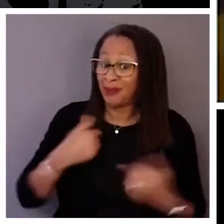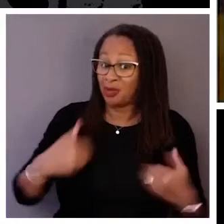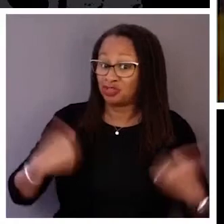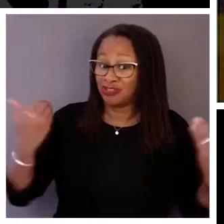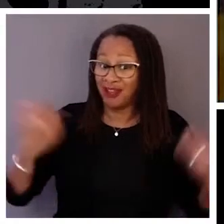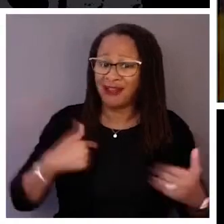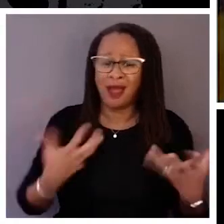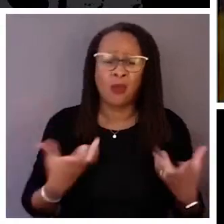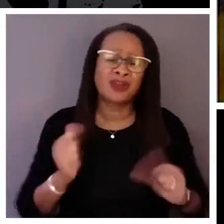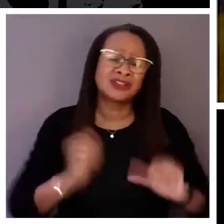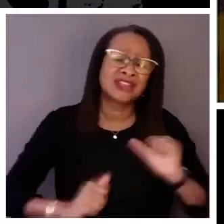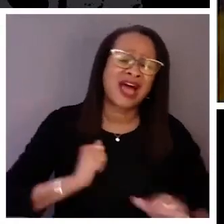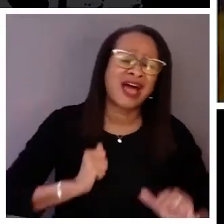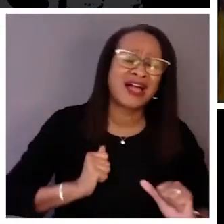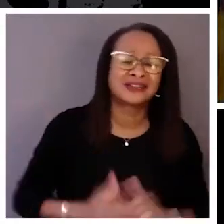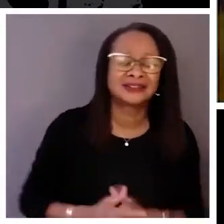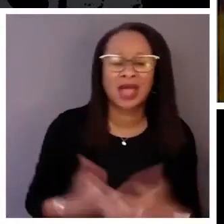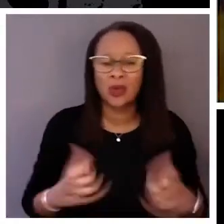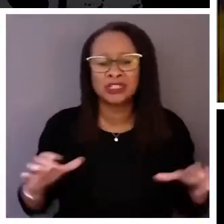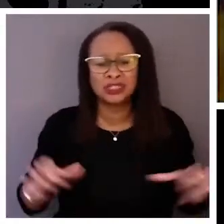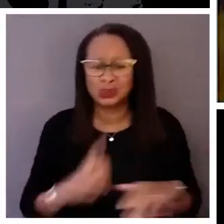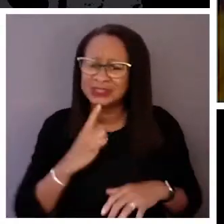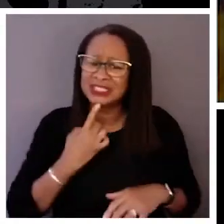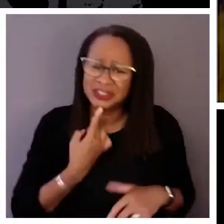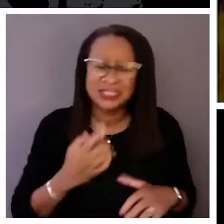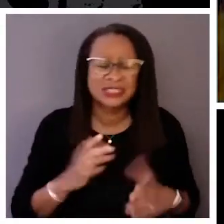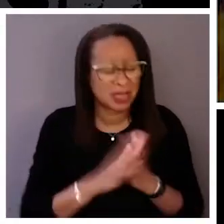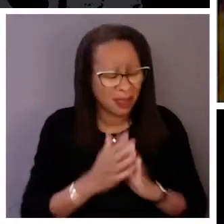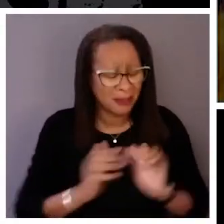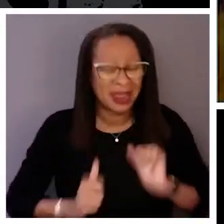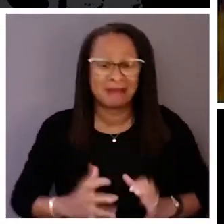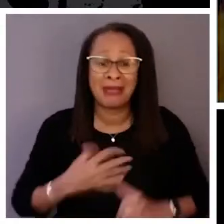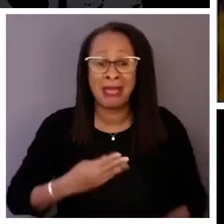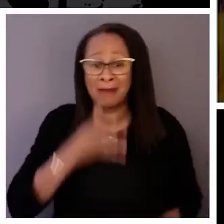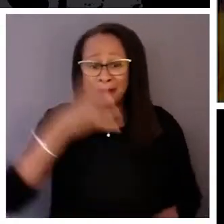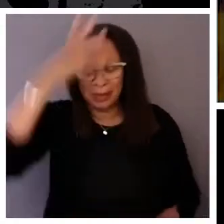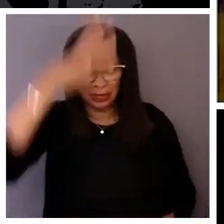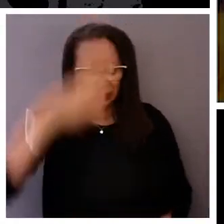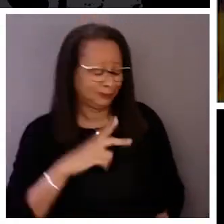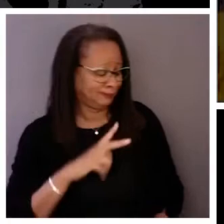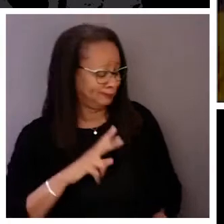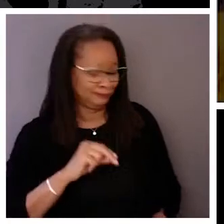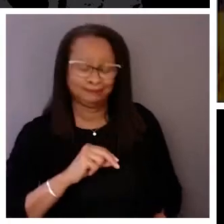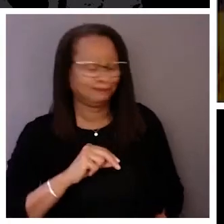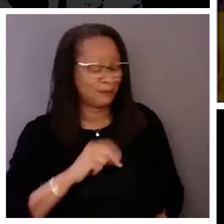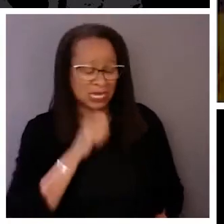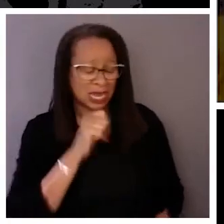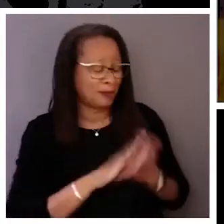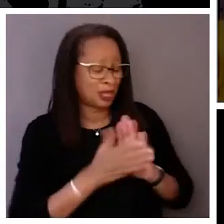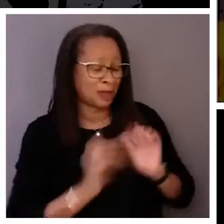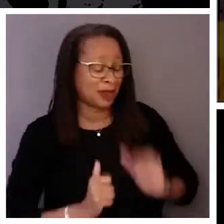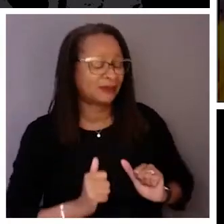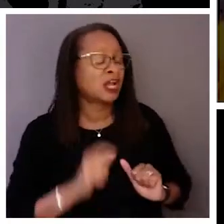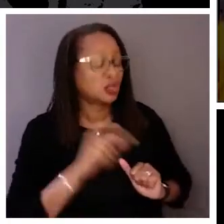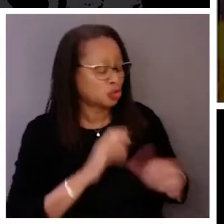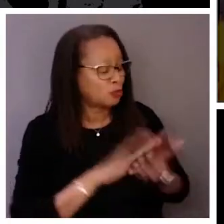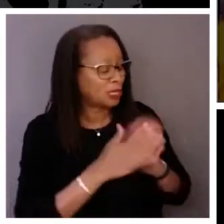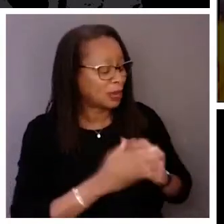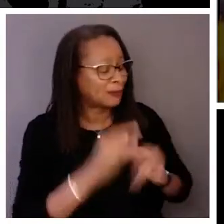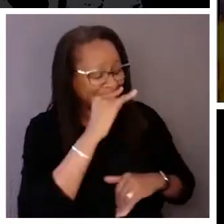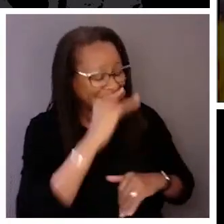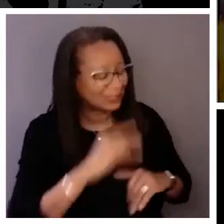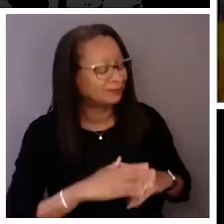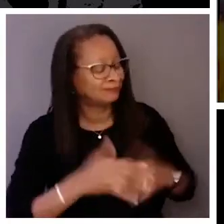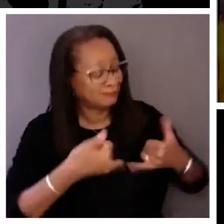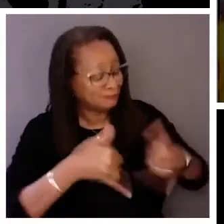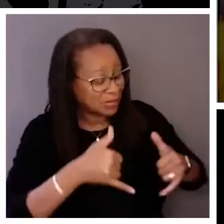little, I wanted to act. I wanted to do it seriously, and my parents would not let me. They wanted me to